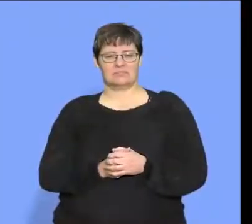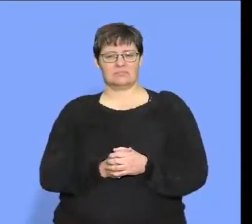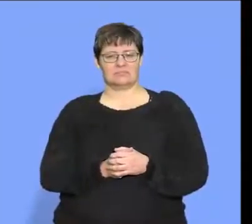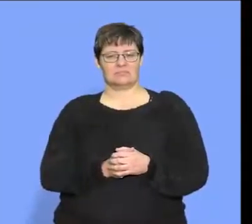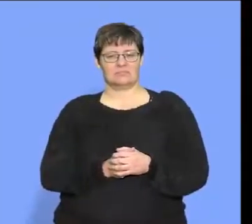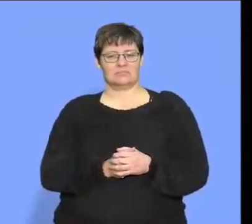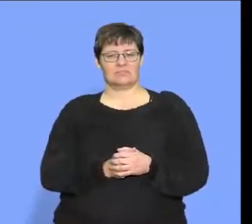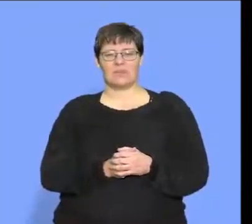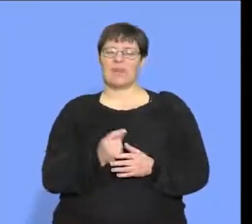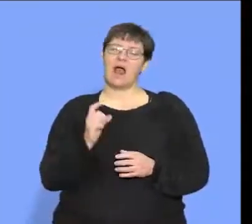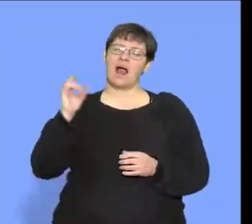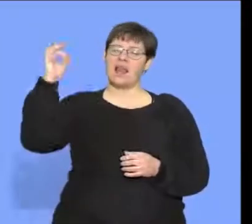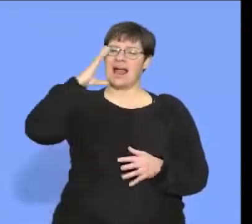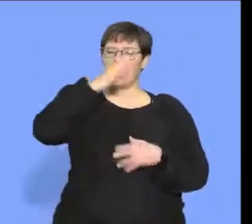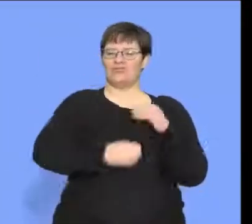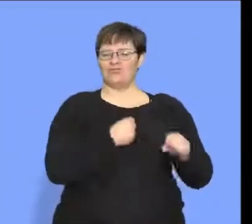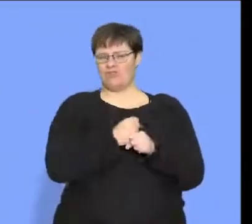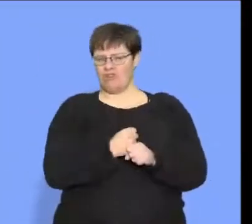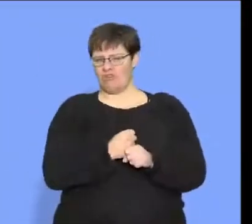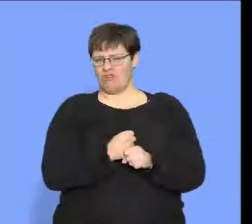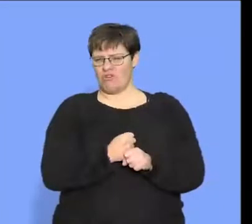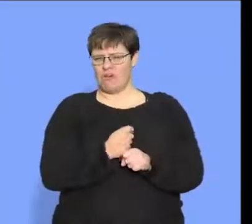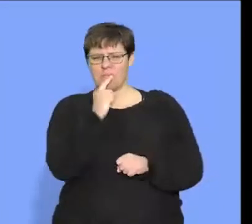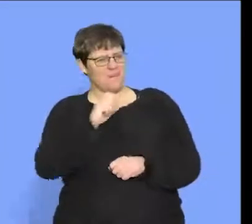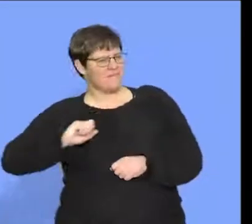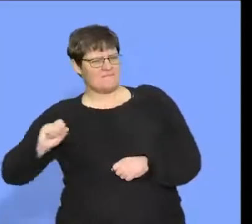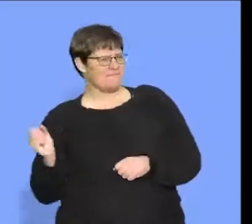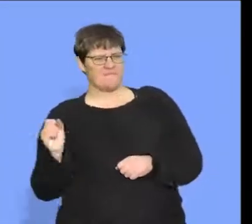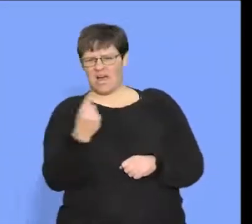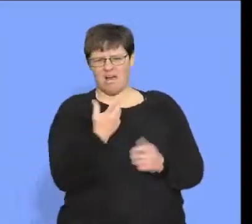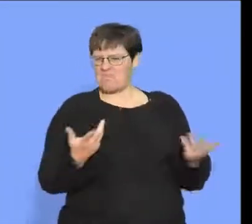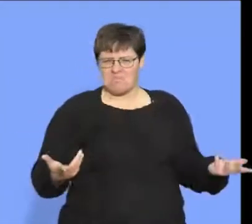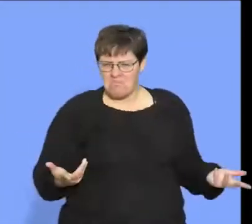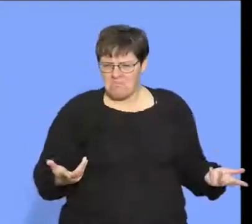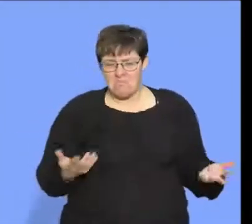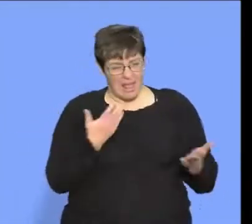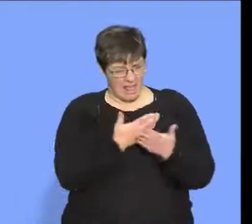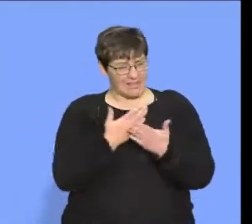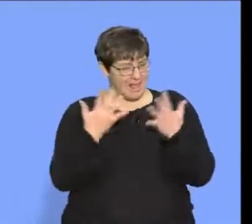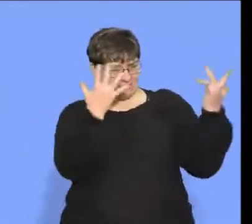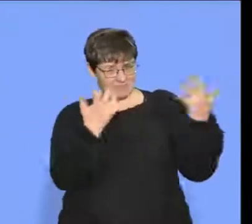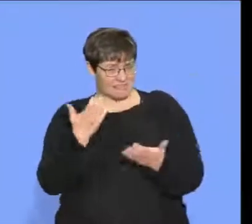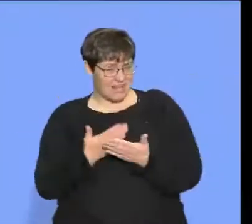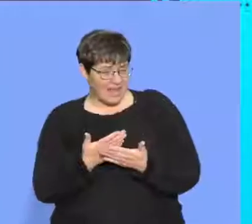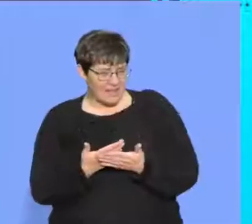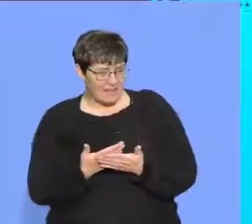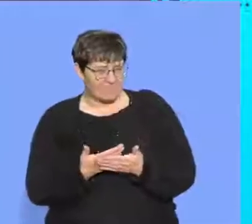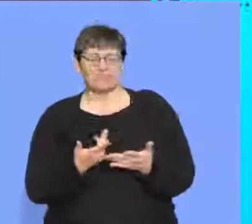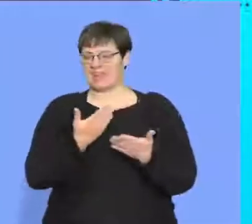This term, a light year, how far is that distance? Can we do that calculation as